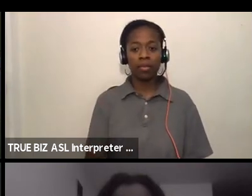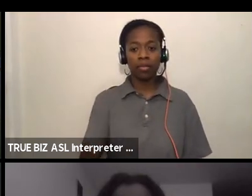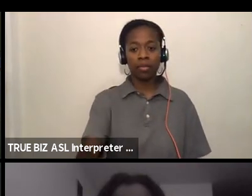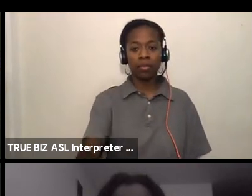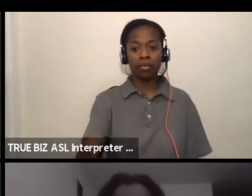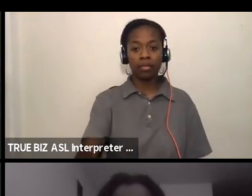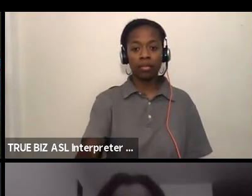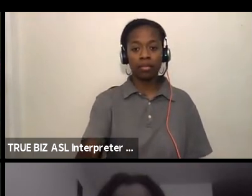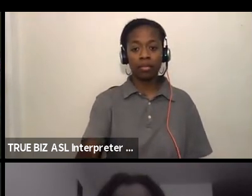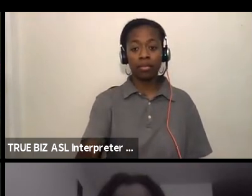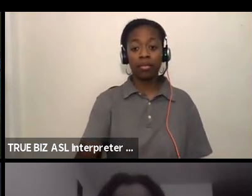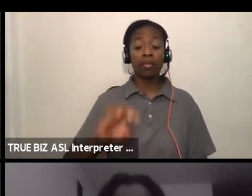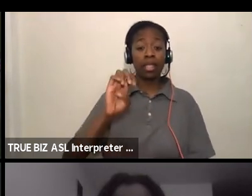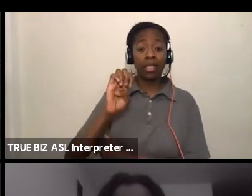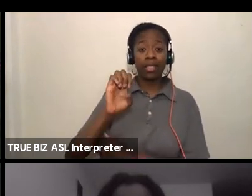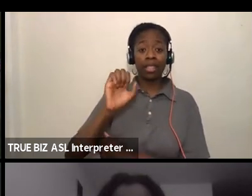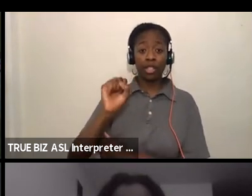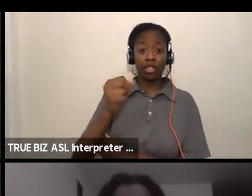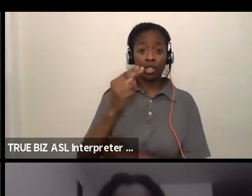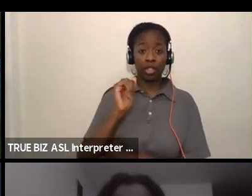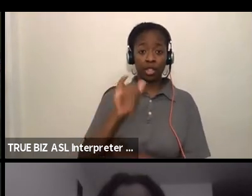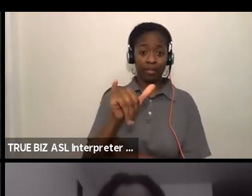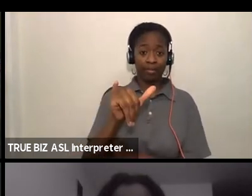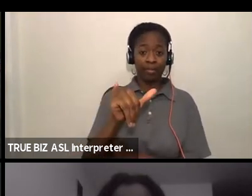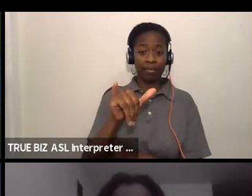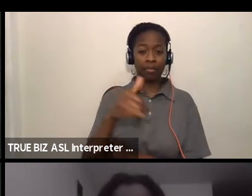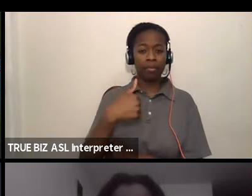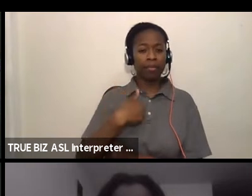I just want to add that